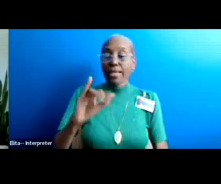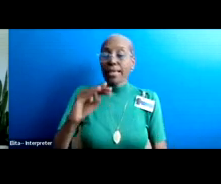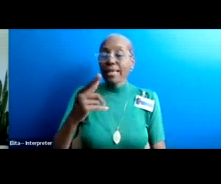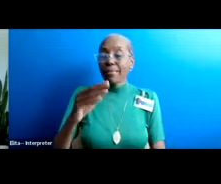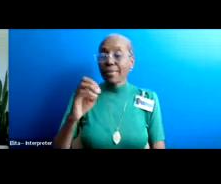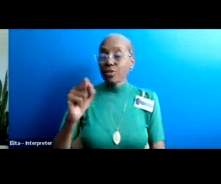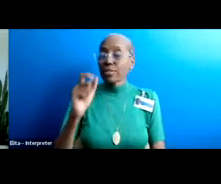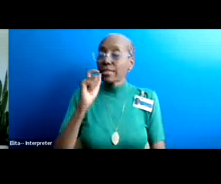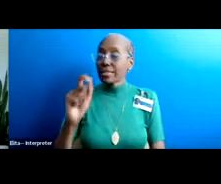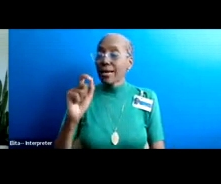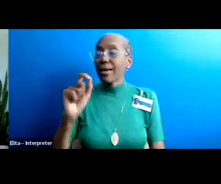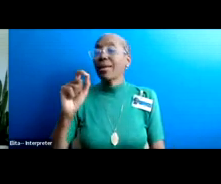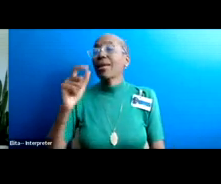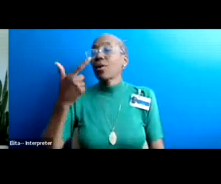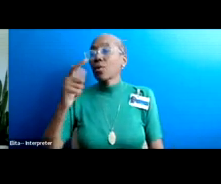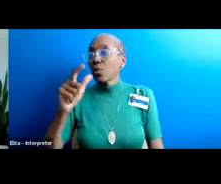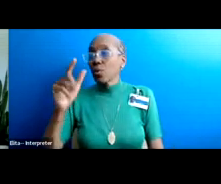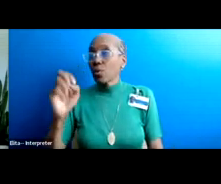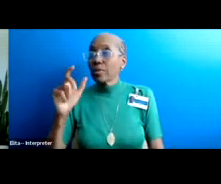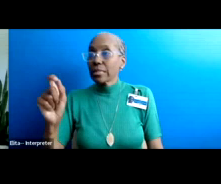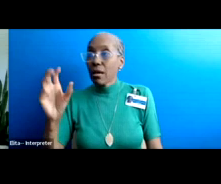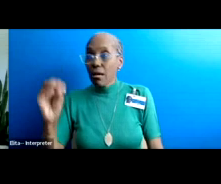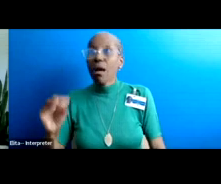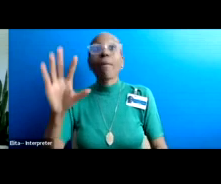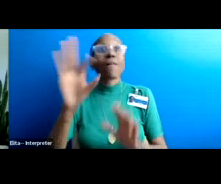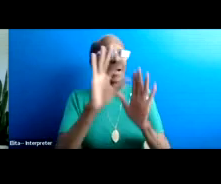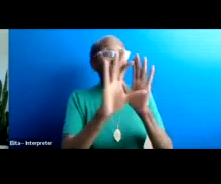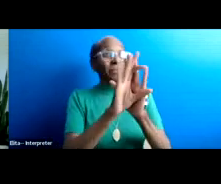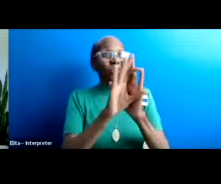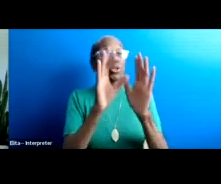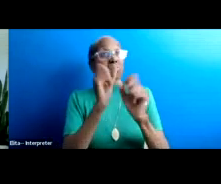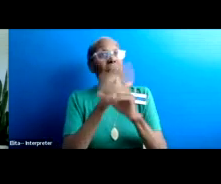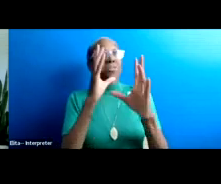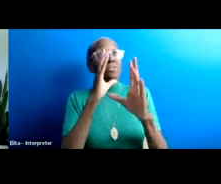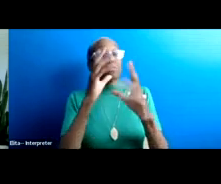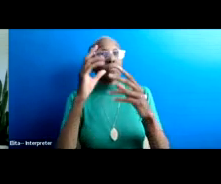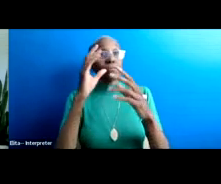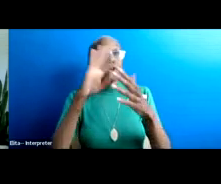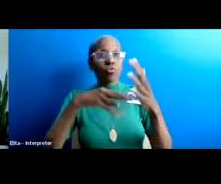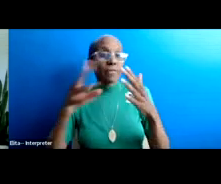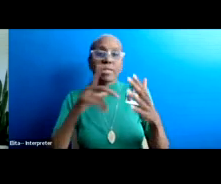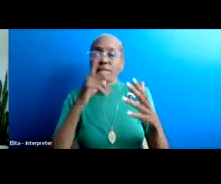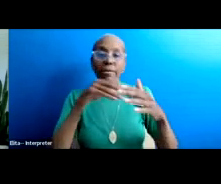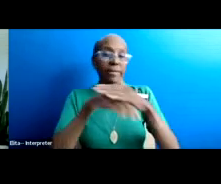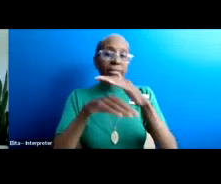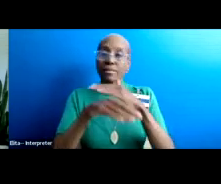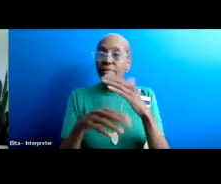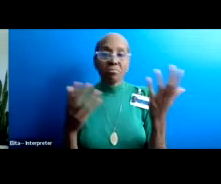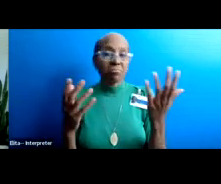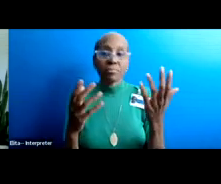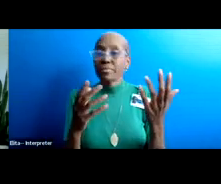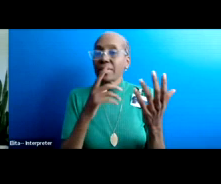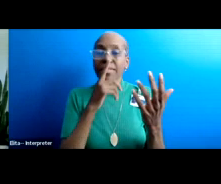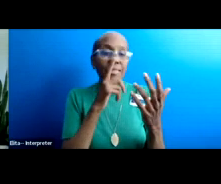images.google.com and I would find an image of a graph or a chart. Those are not accessible, not